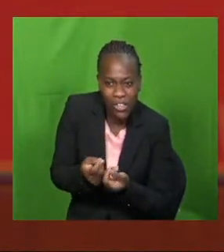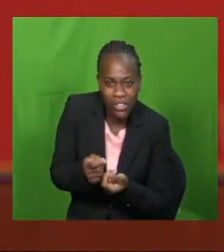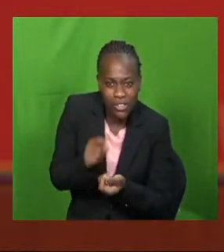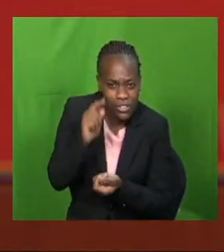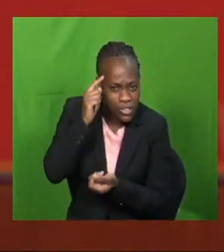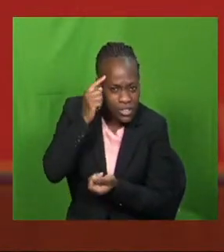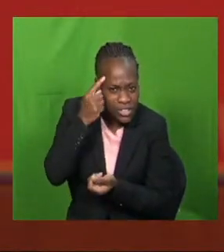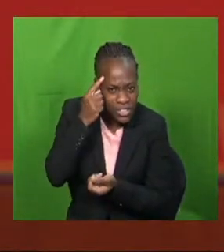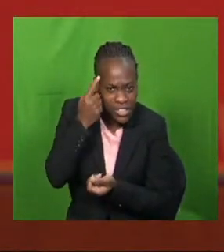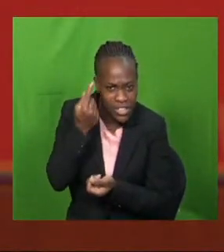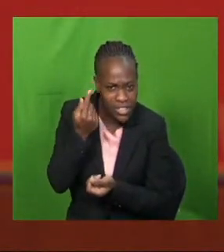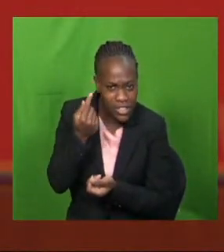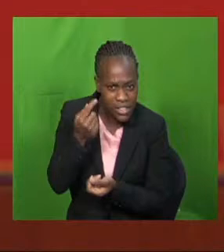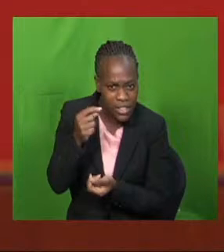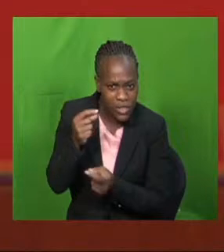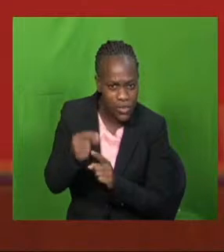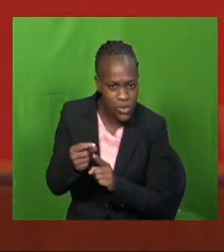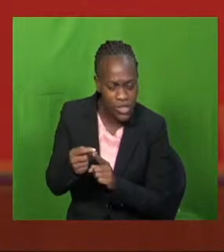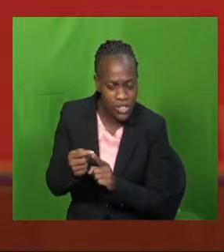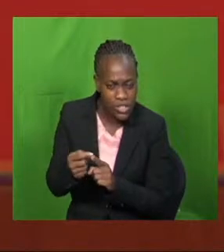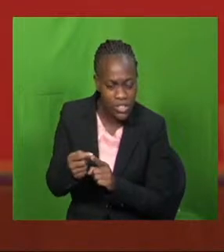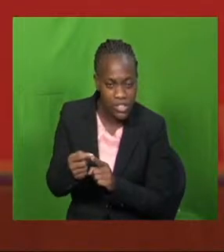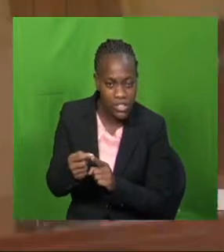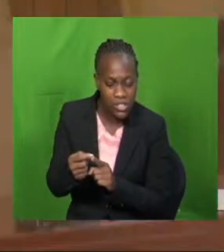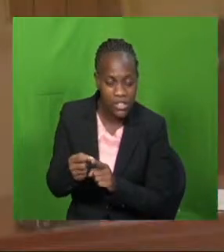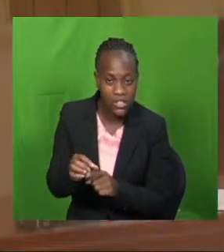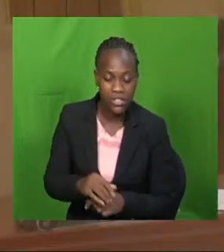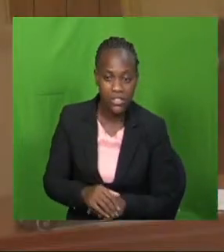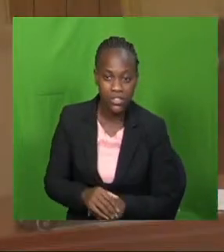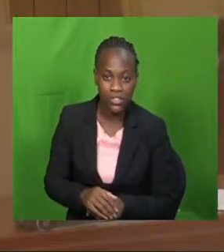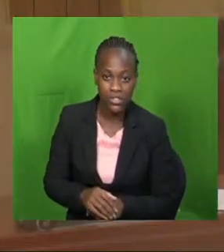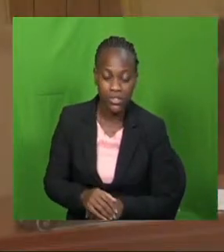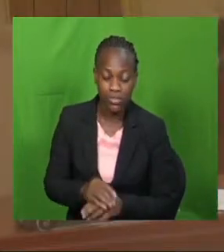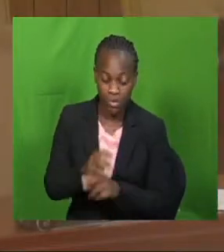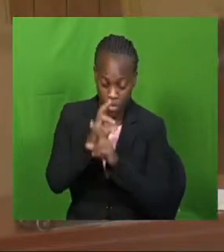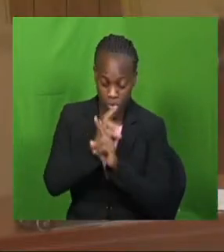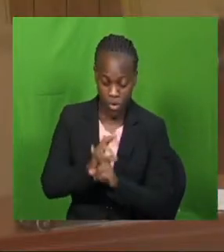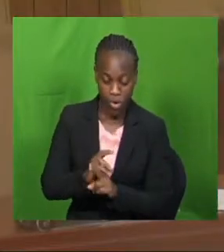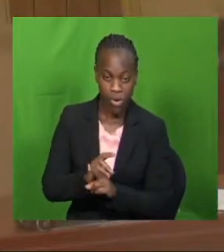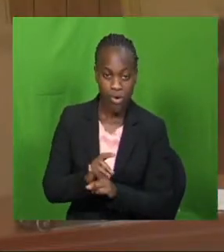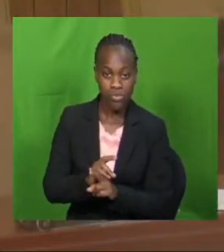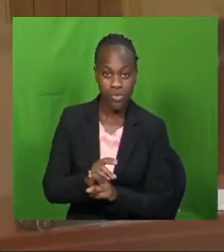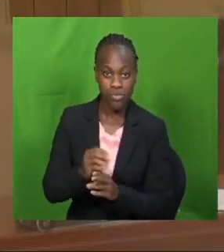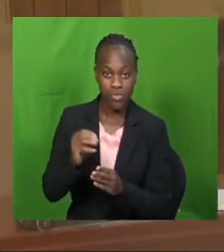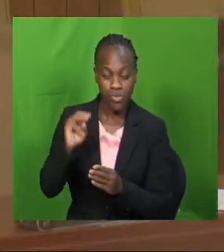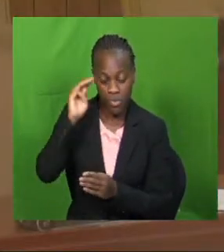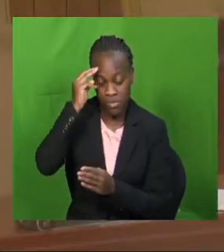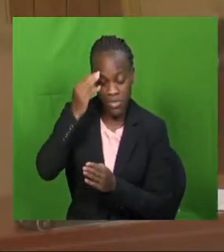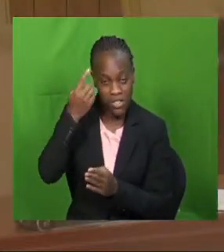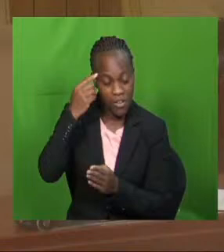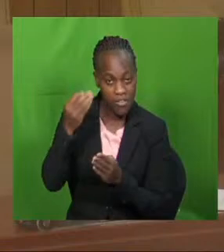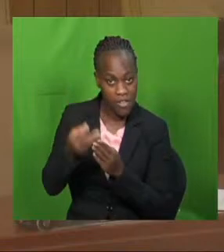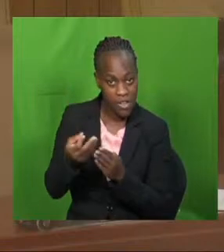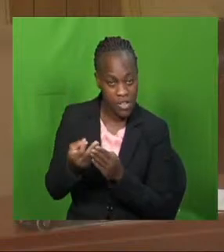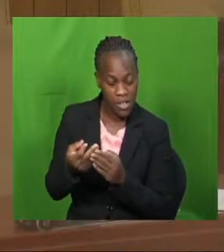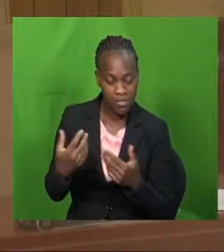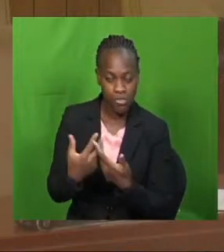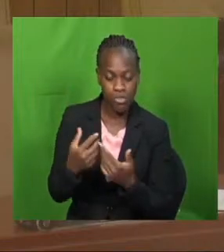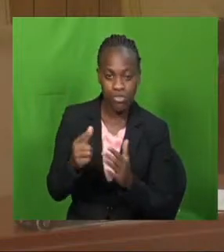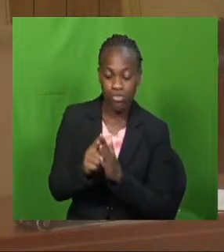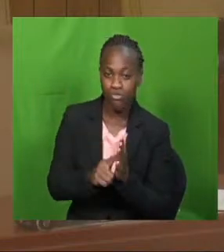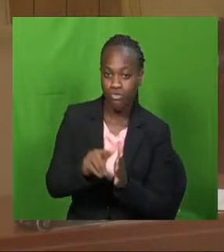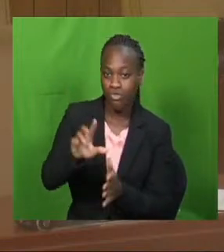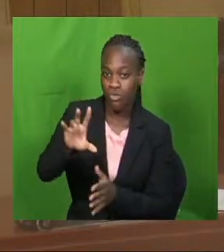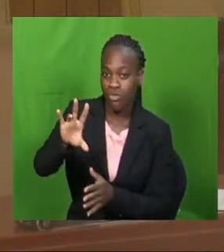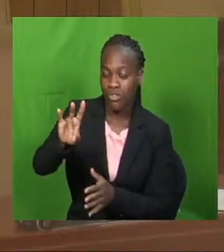should have been captured? The Honorable Minister responsible for Finance, Mr. Kanofuriata, pursuant to Standing Order 70 and a request